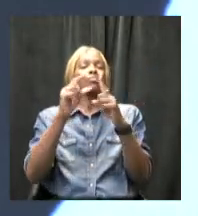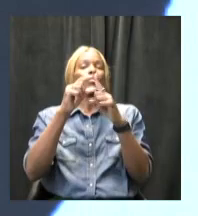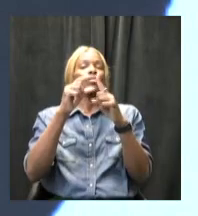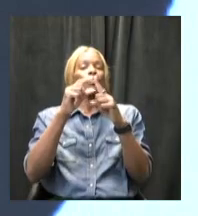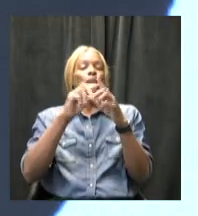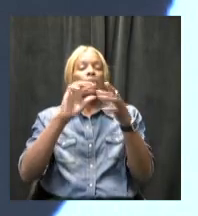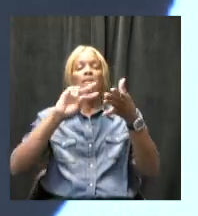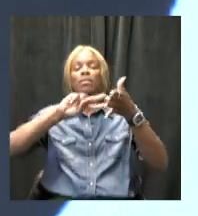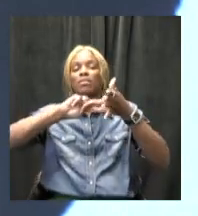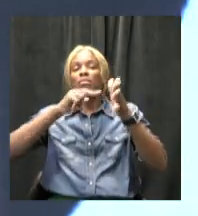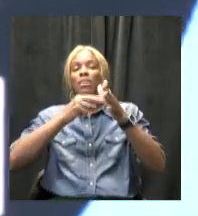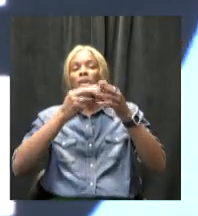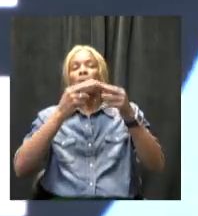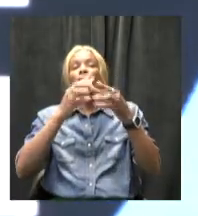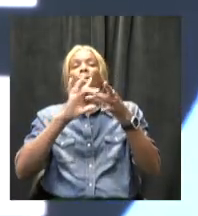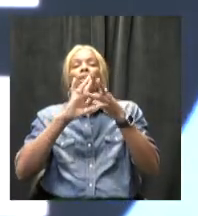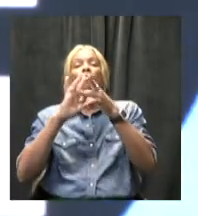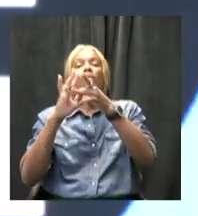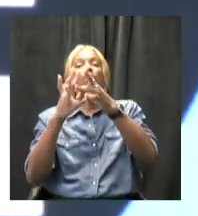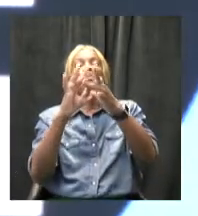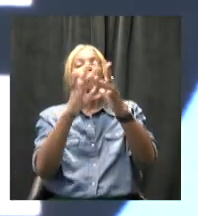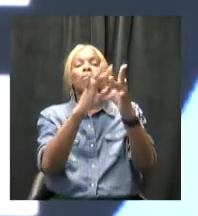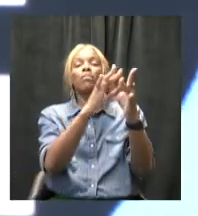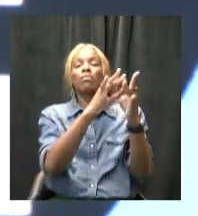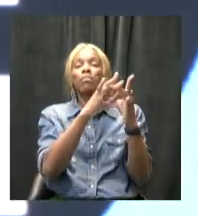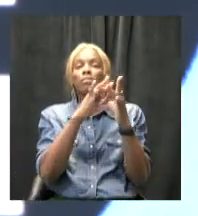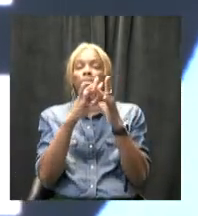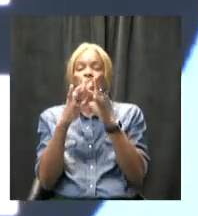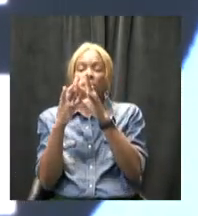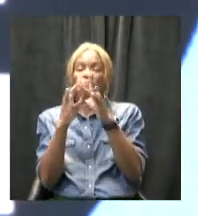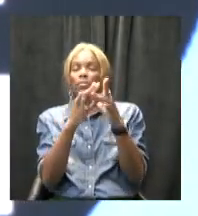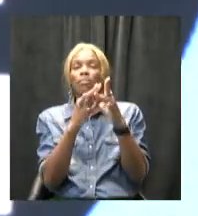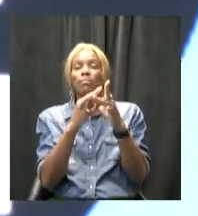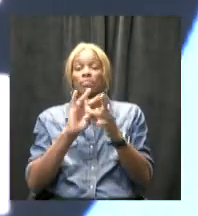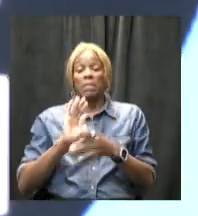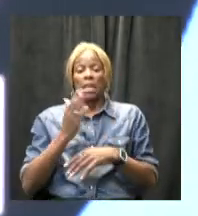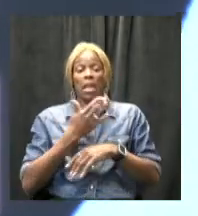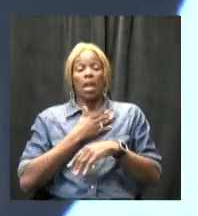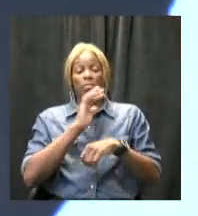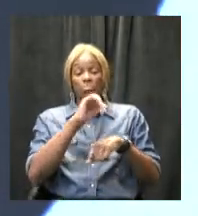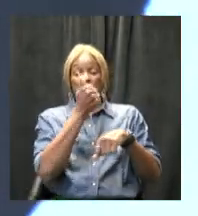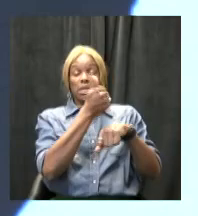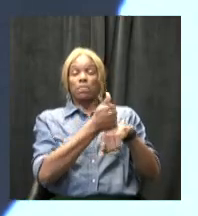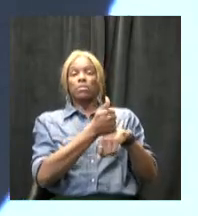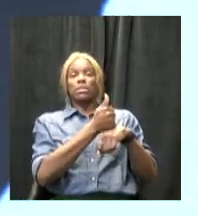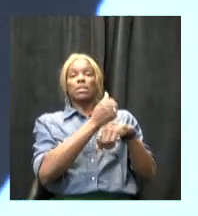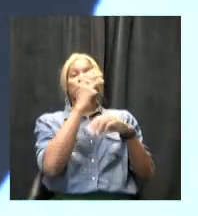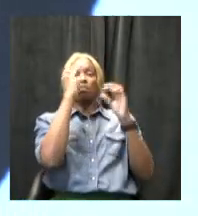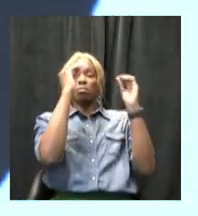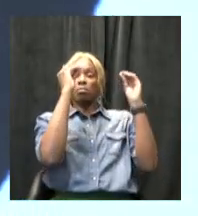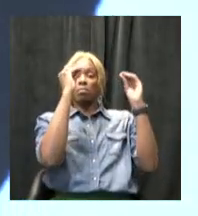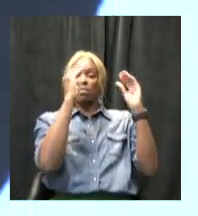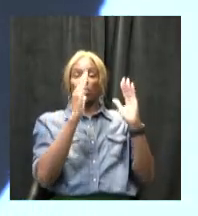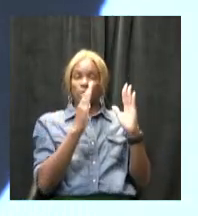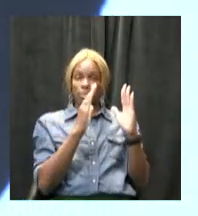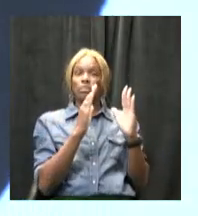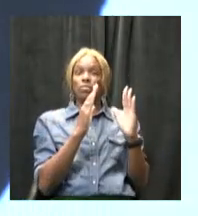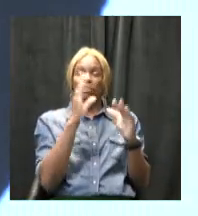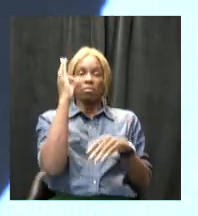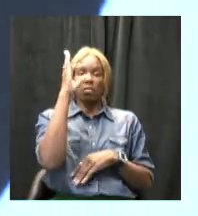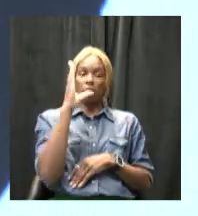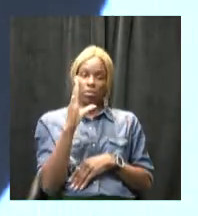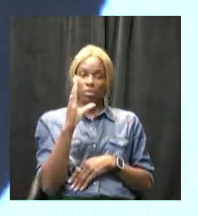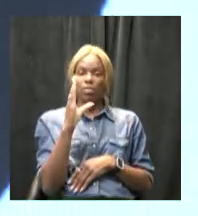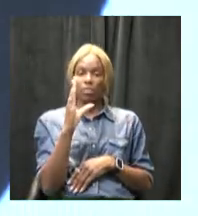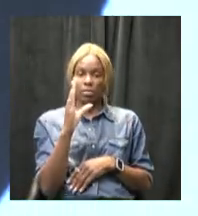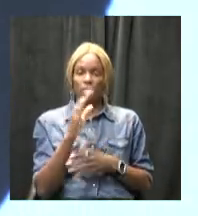And the reason our church is called Concord is that our church, our founding pastor, he had pastored a previous church. And for 5 years, that church